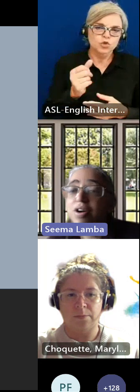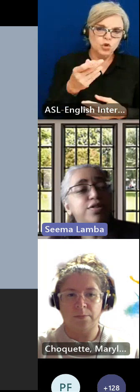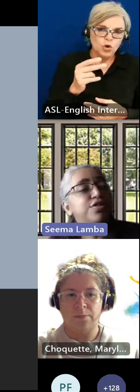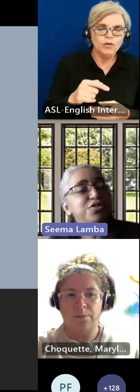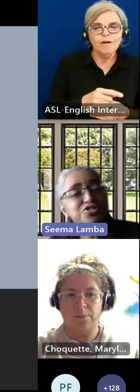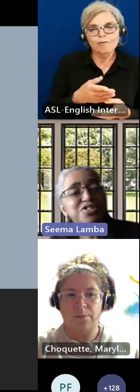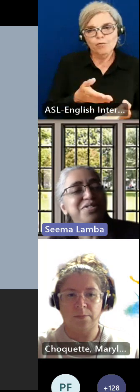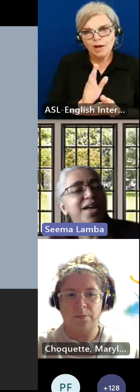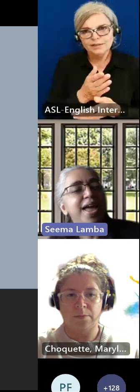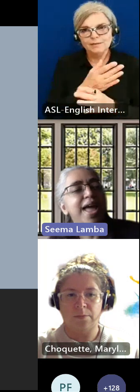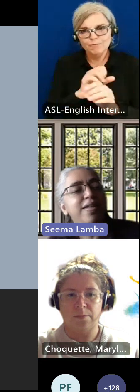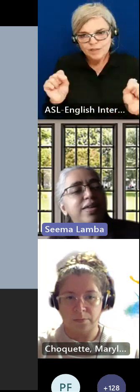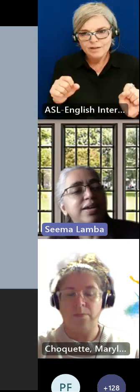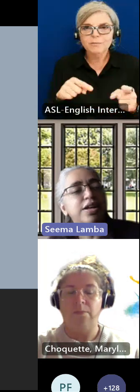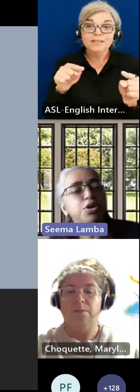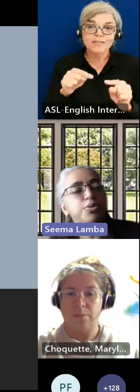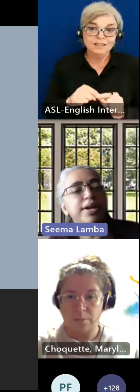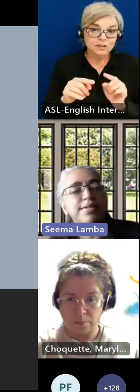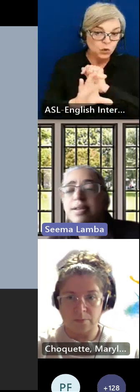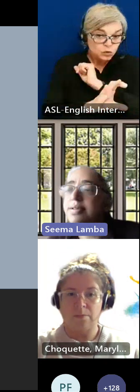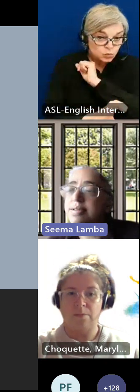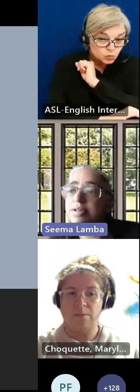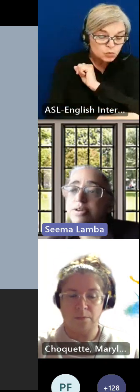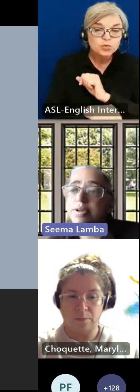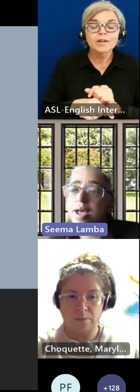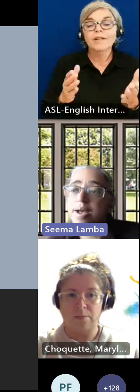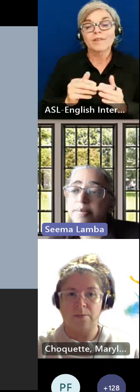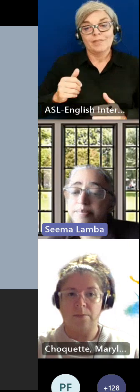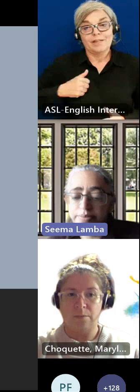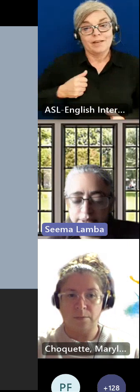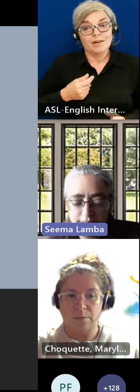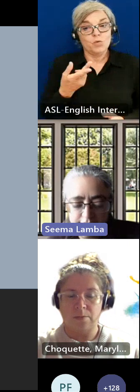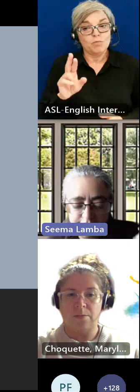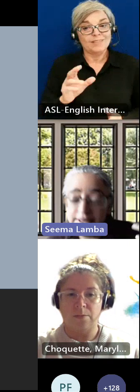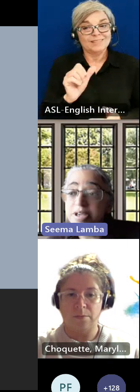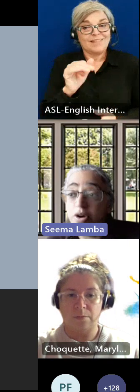is obviously constitutional, and the Canadian Human Rights Act is considered